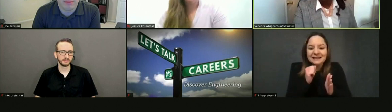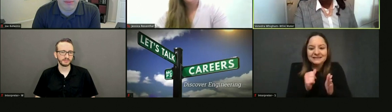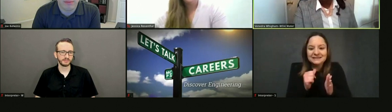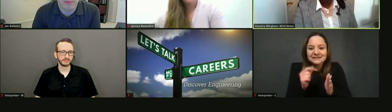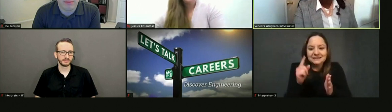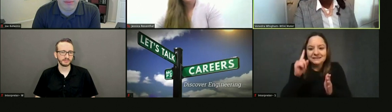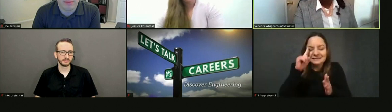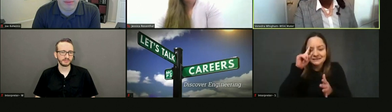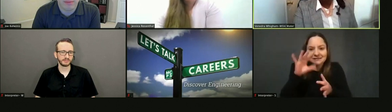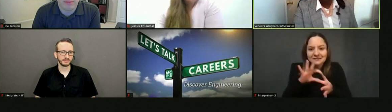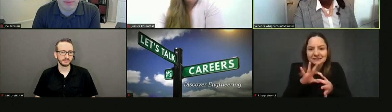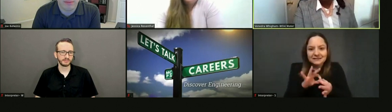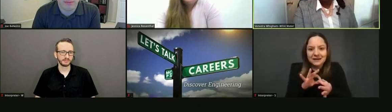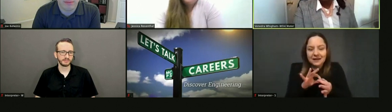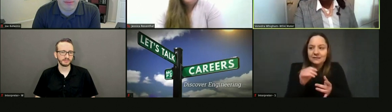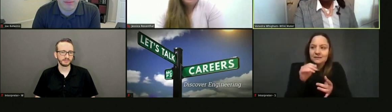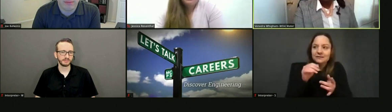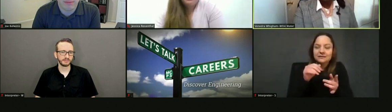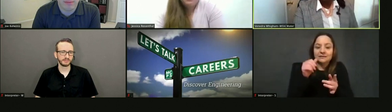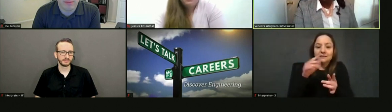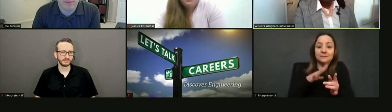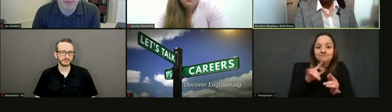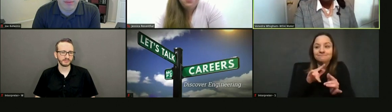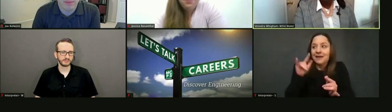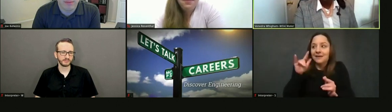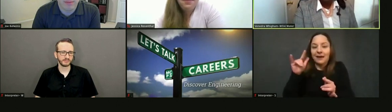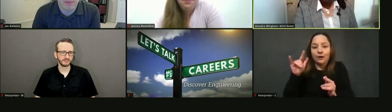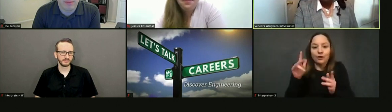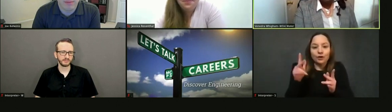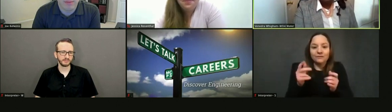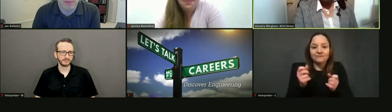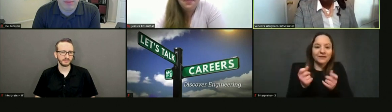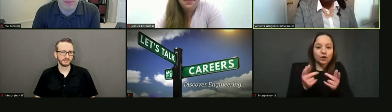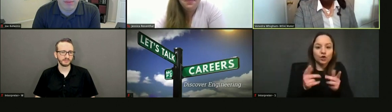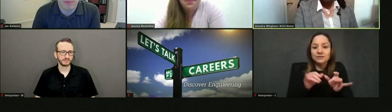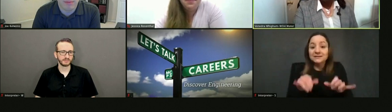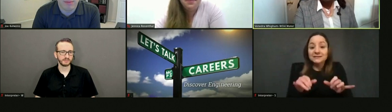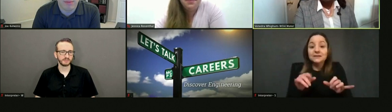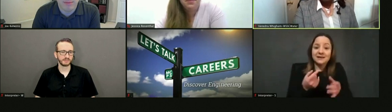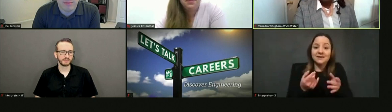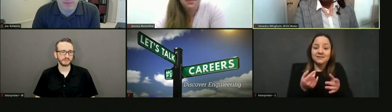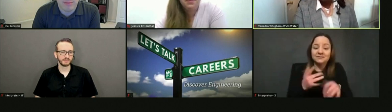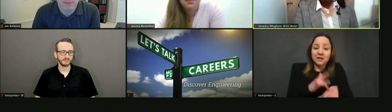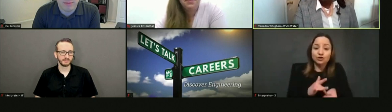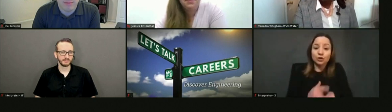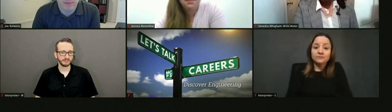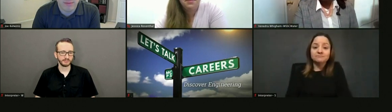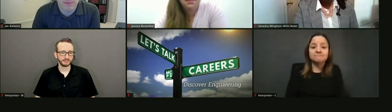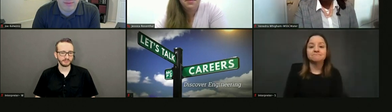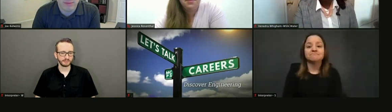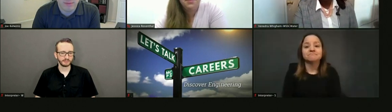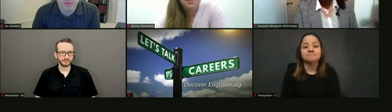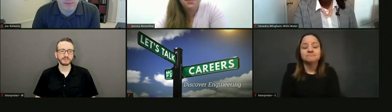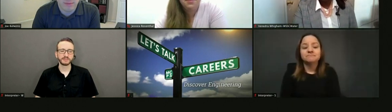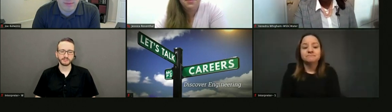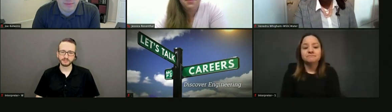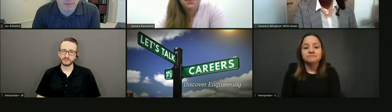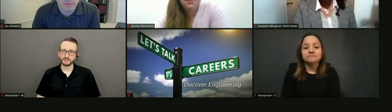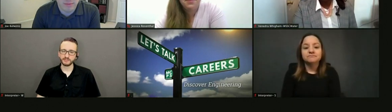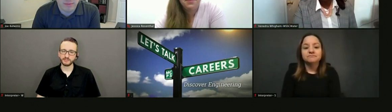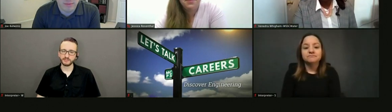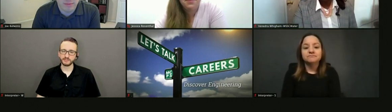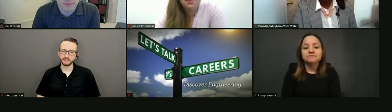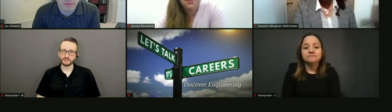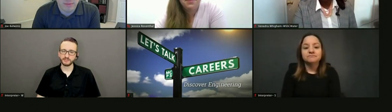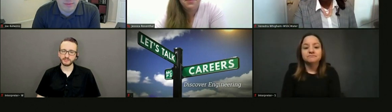aerial vehicles and systems and stuff, but that's a really good, those are really good topics. Yeah, and I think I was